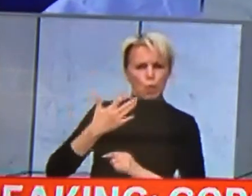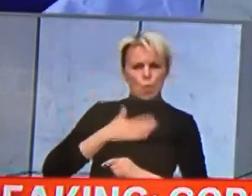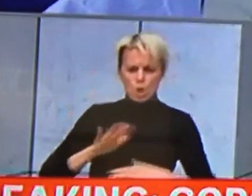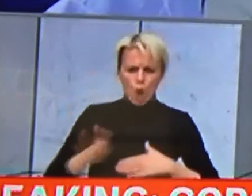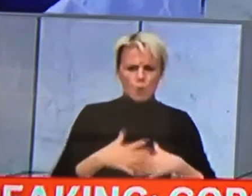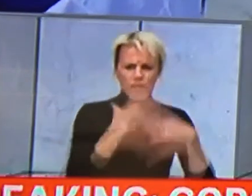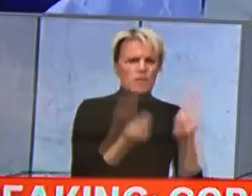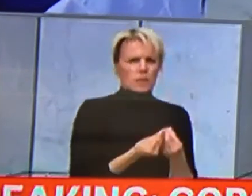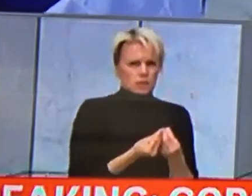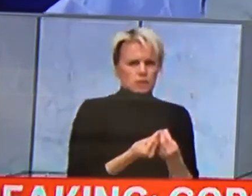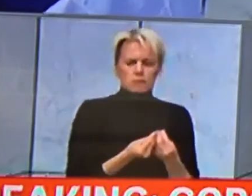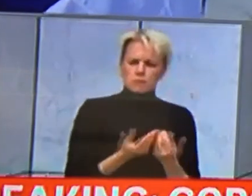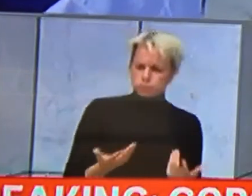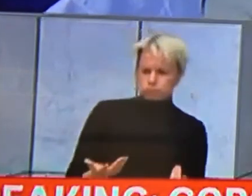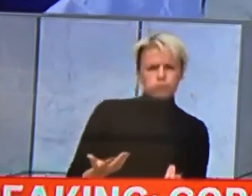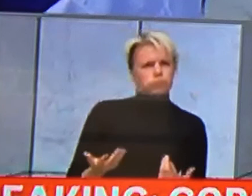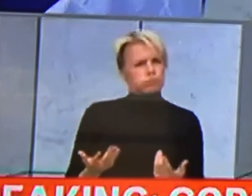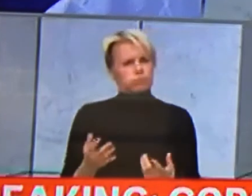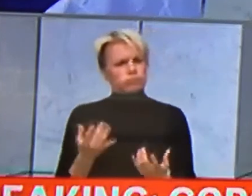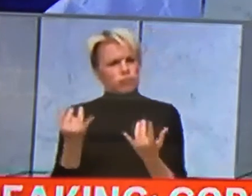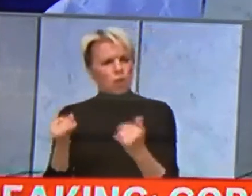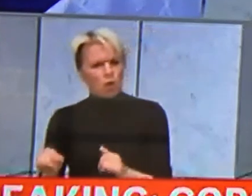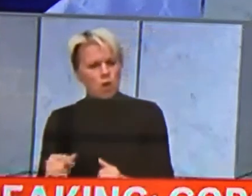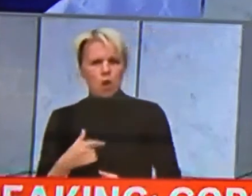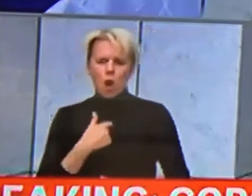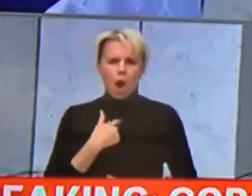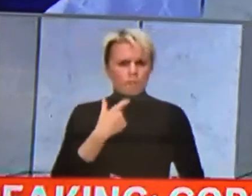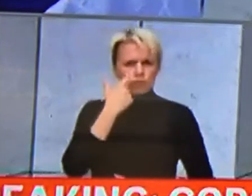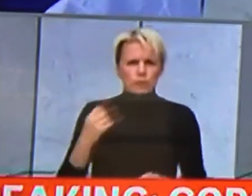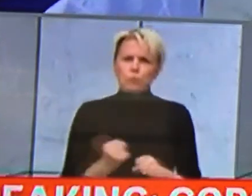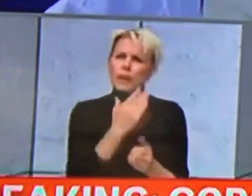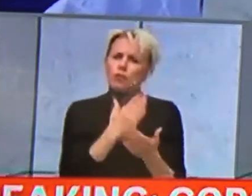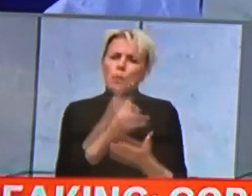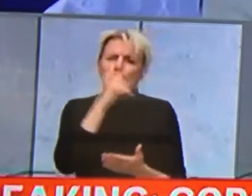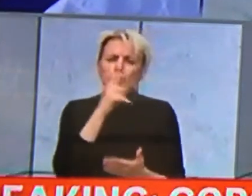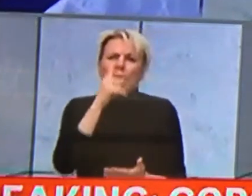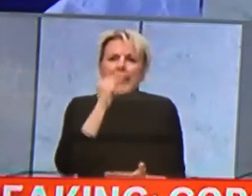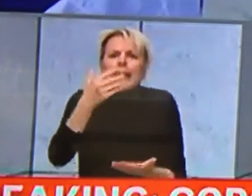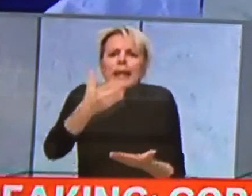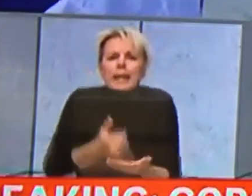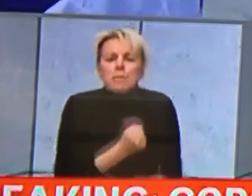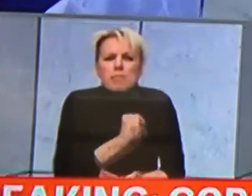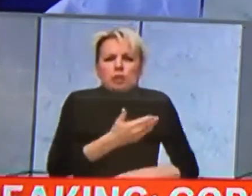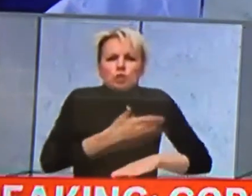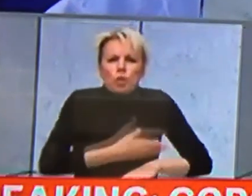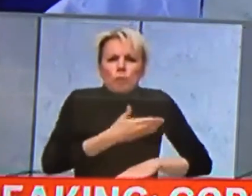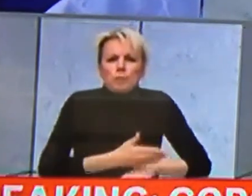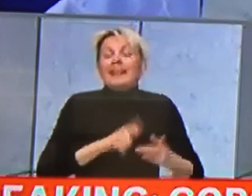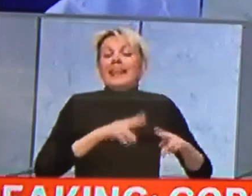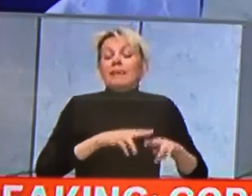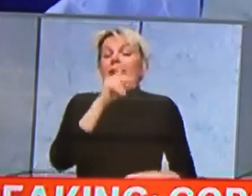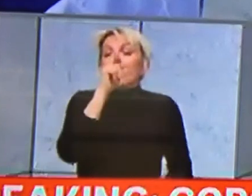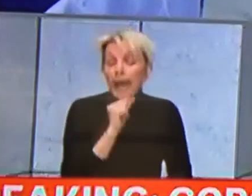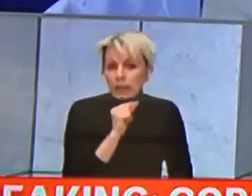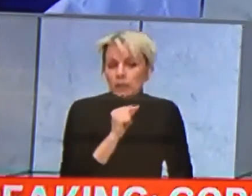so cavalier about it. I'm going to make sure I fight for every job I can, because I know that job means